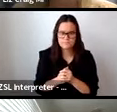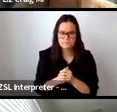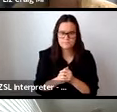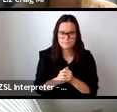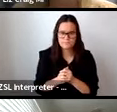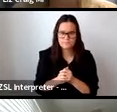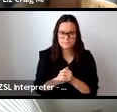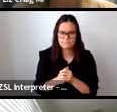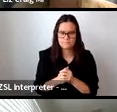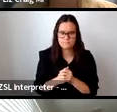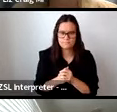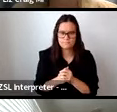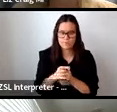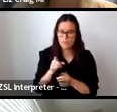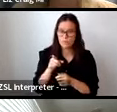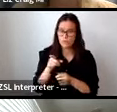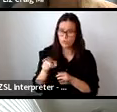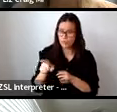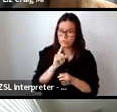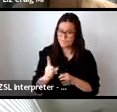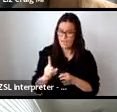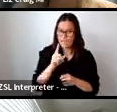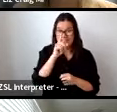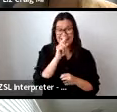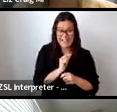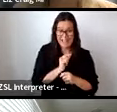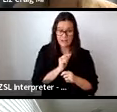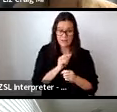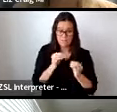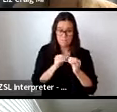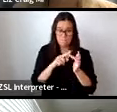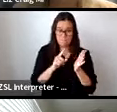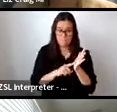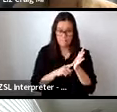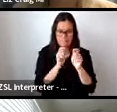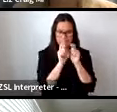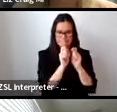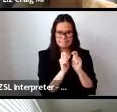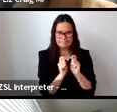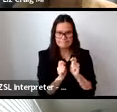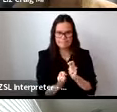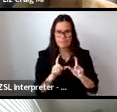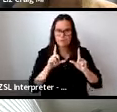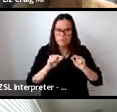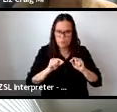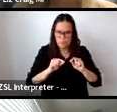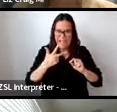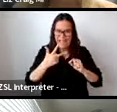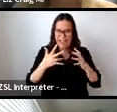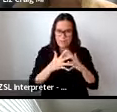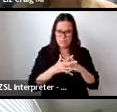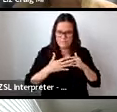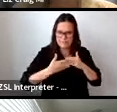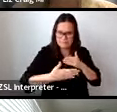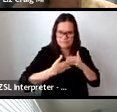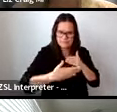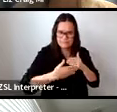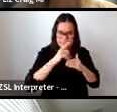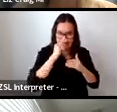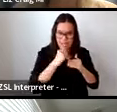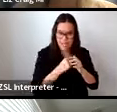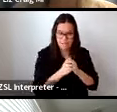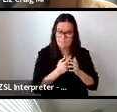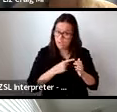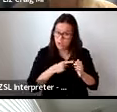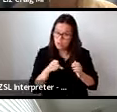could convert this bill to deliver those things within the next 8 weeks. Is that based on your experience as a